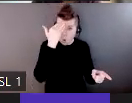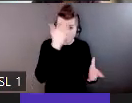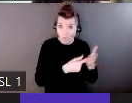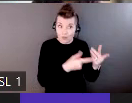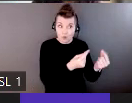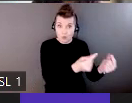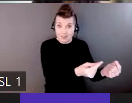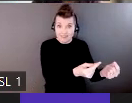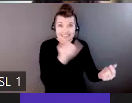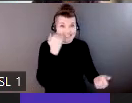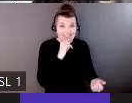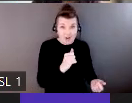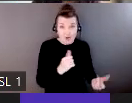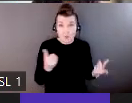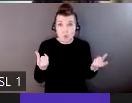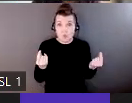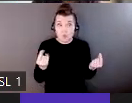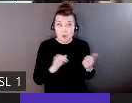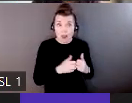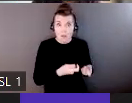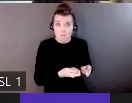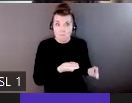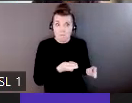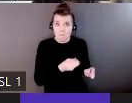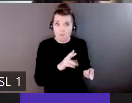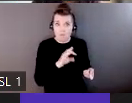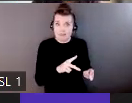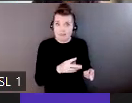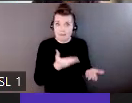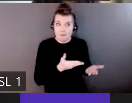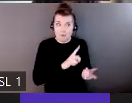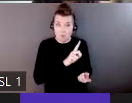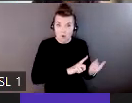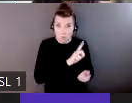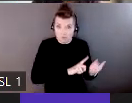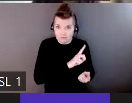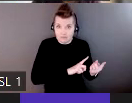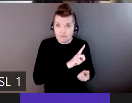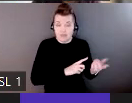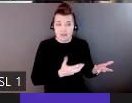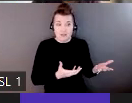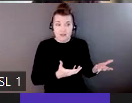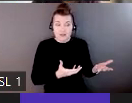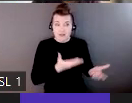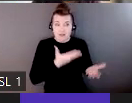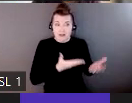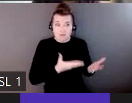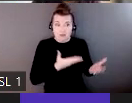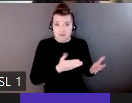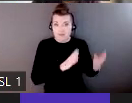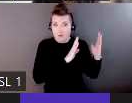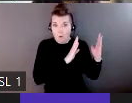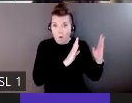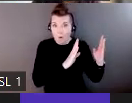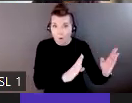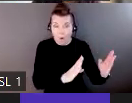perspective in managing that risk? Are we putting one-on-one in? Are we doing certain flags in the hall,